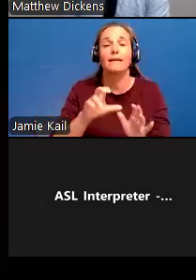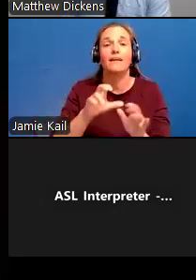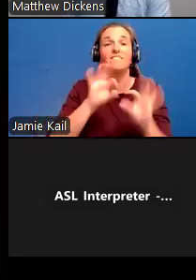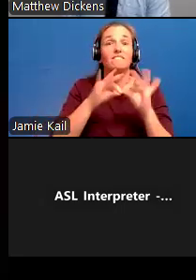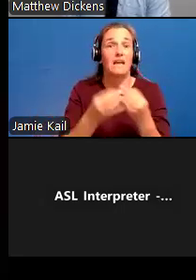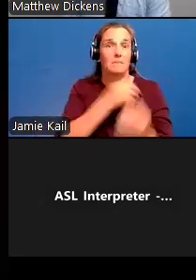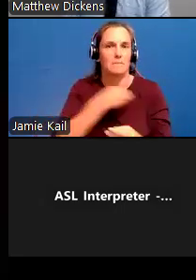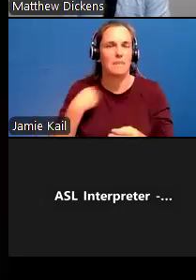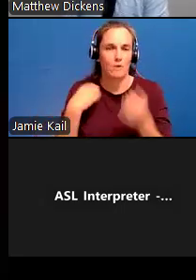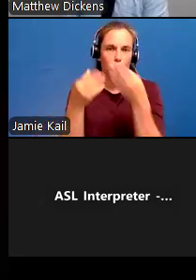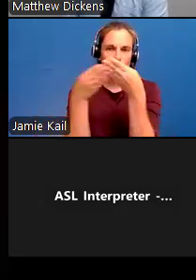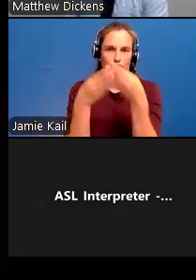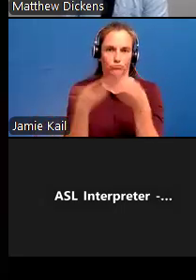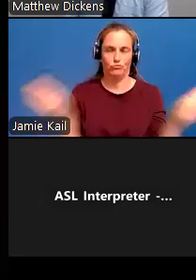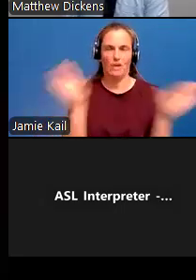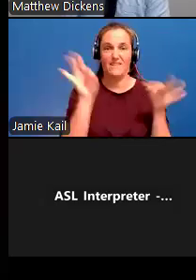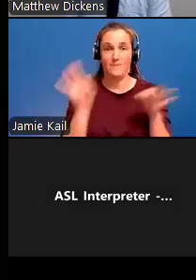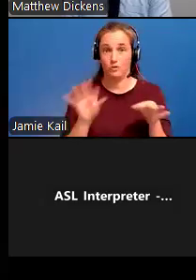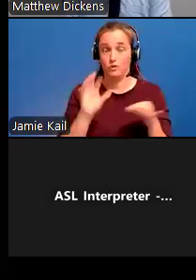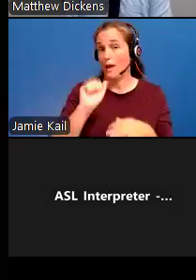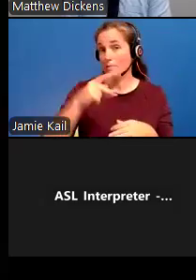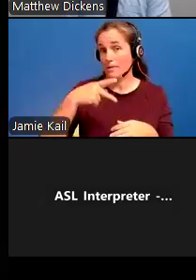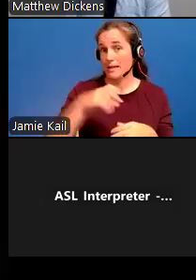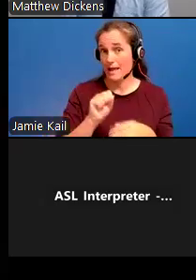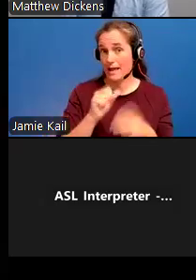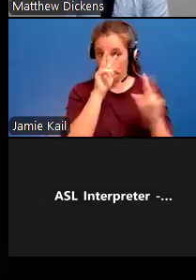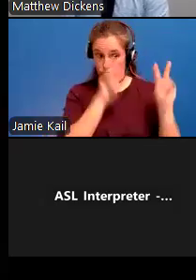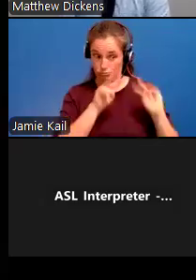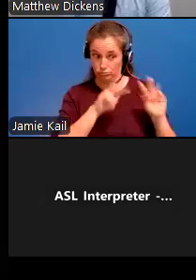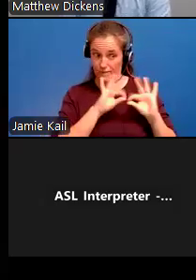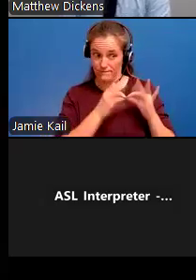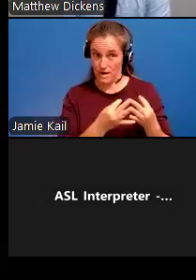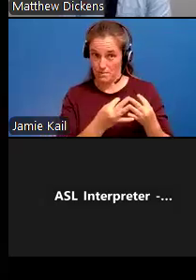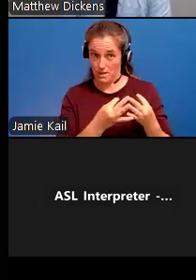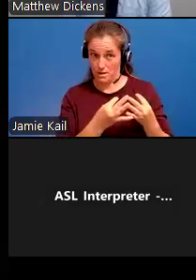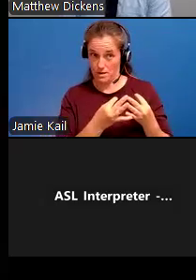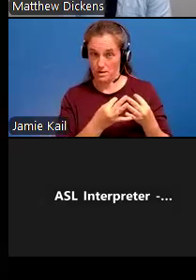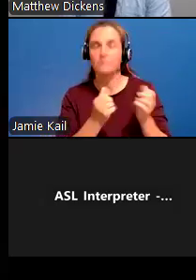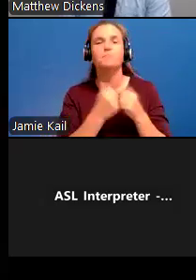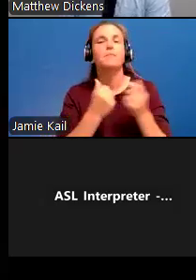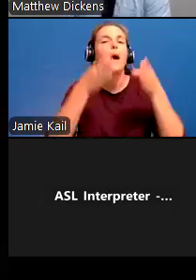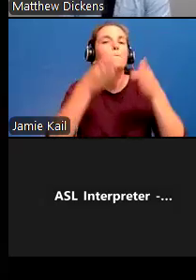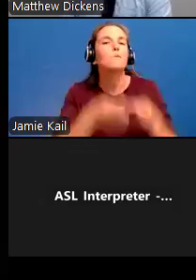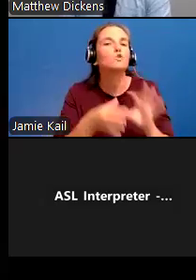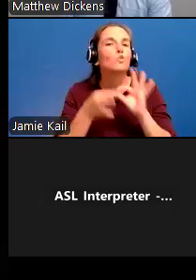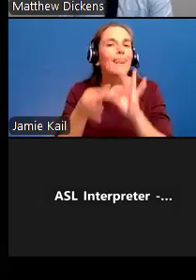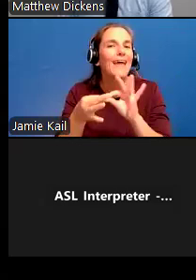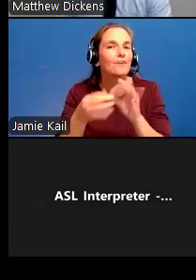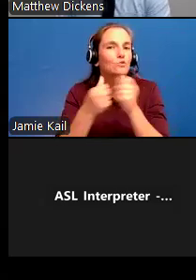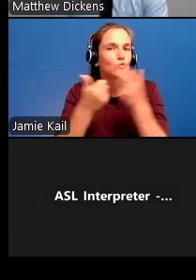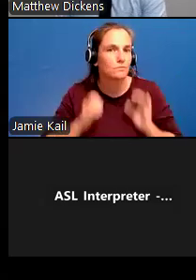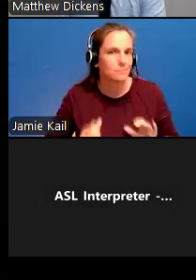definition. And so the way APS looks at a family member is someone that's related to the client, either